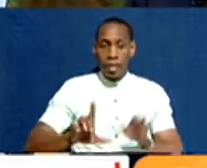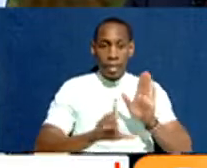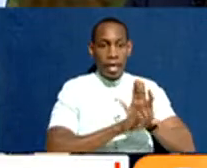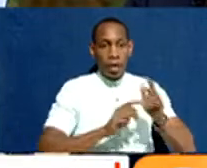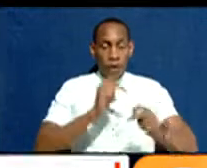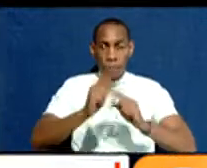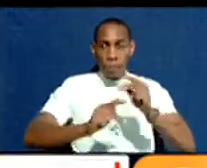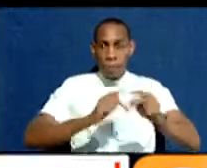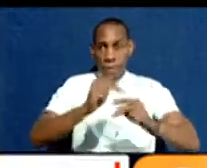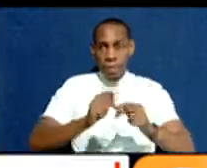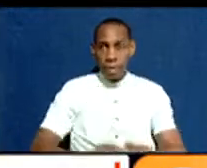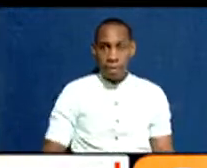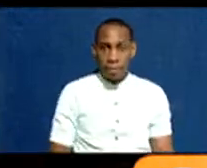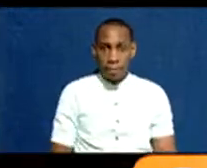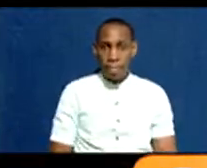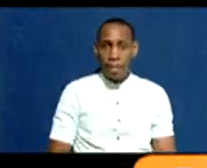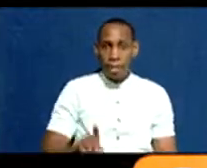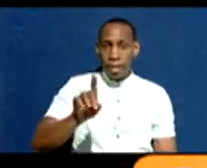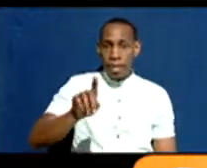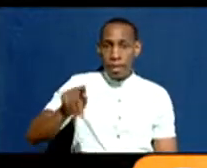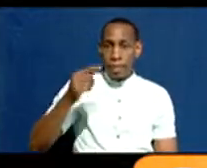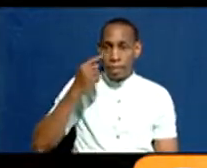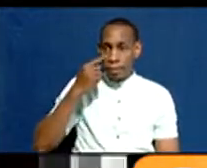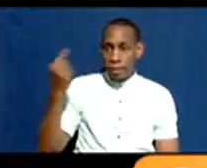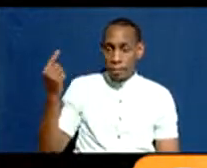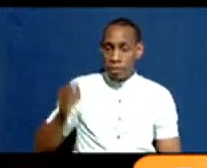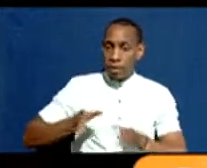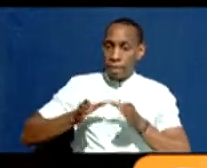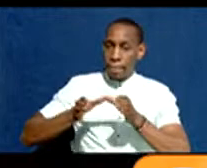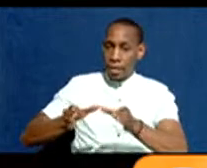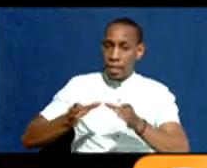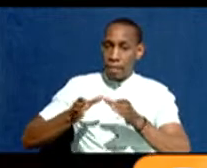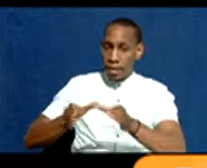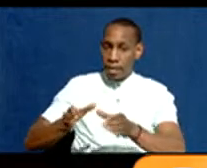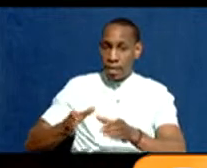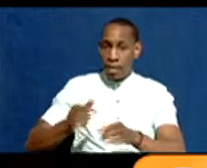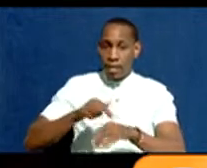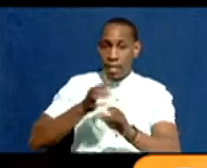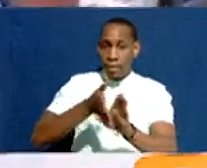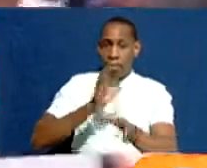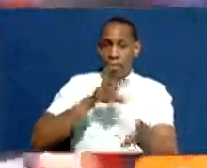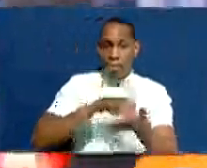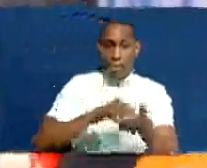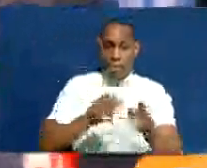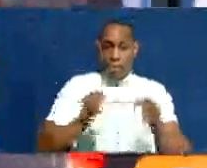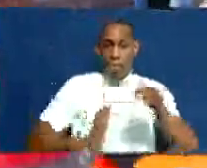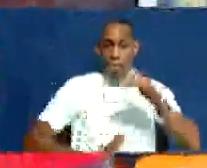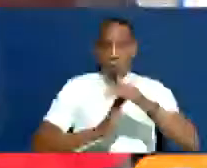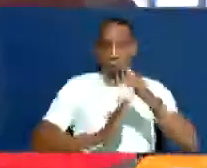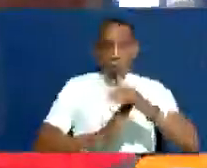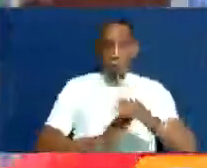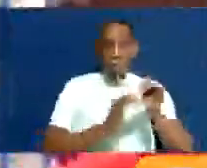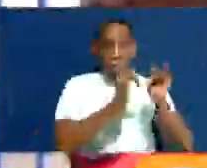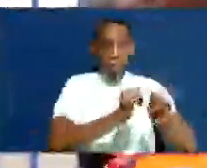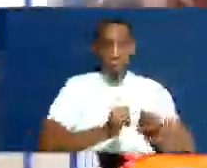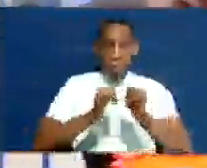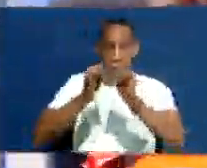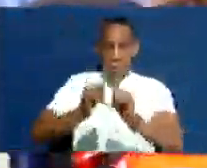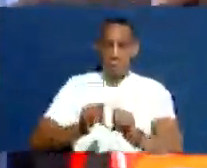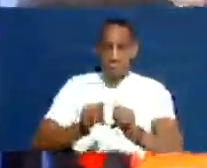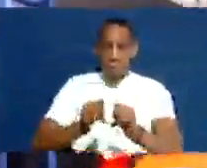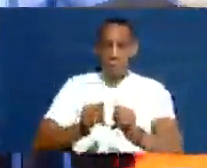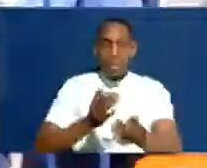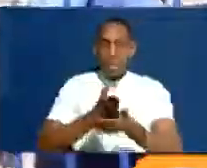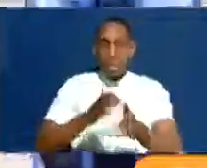process. The DPP has been under pressure for withdrawing cases against high-profile individuals, some of